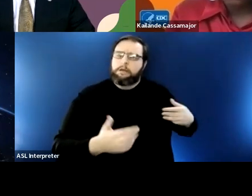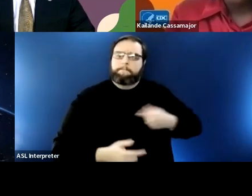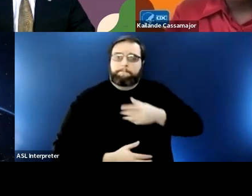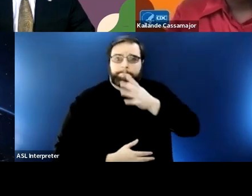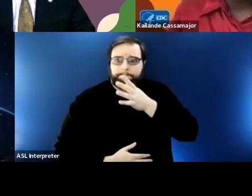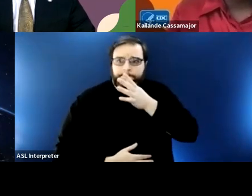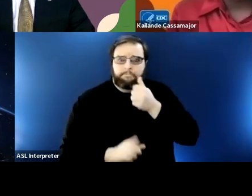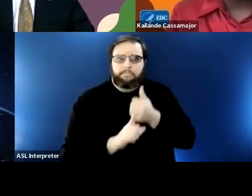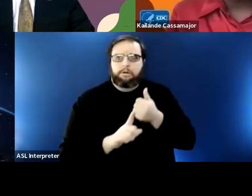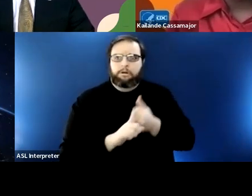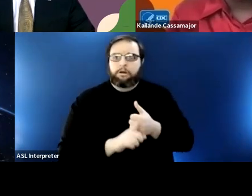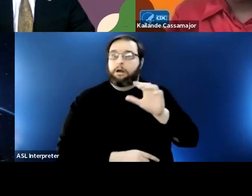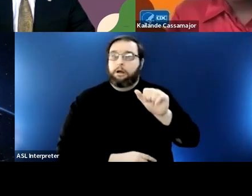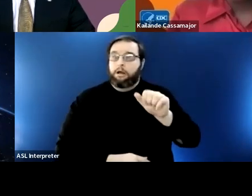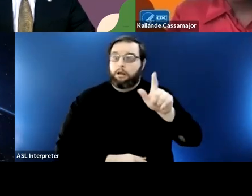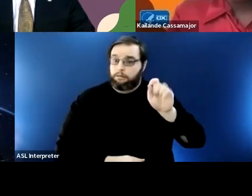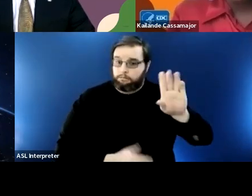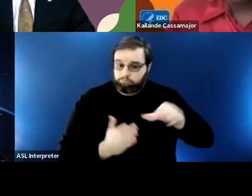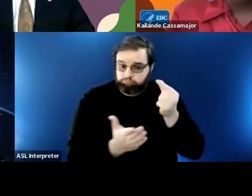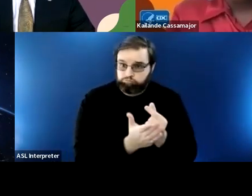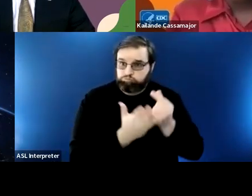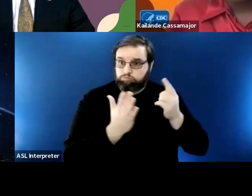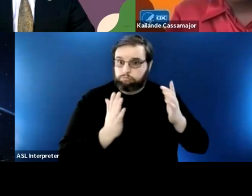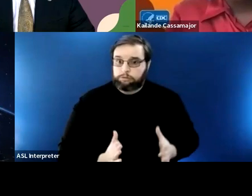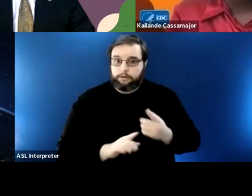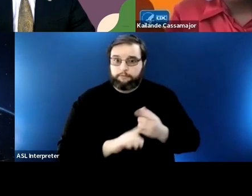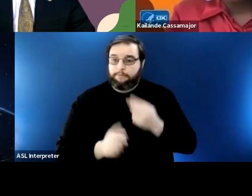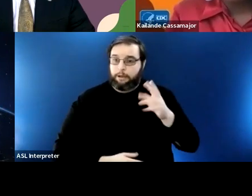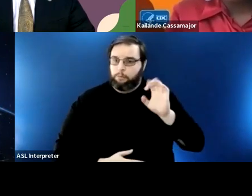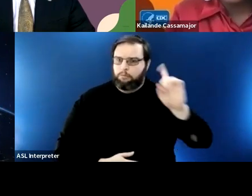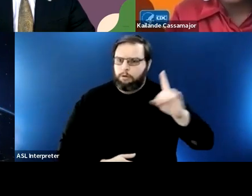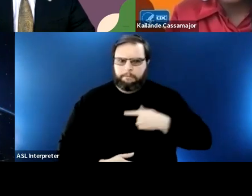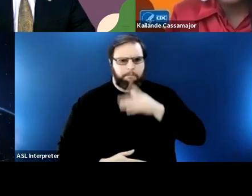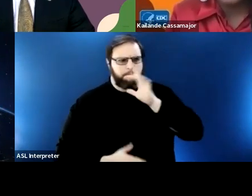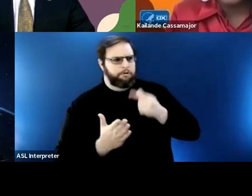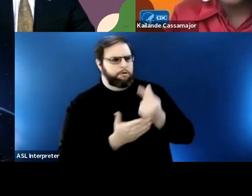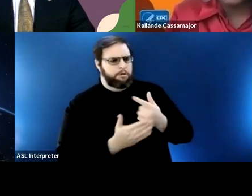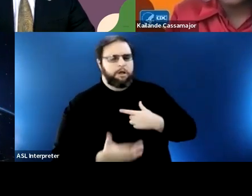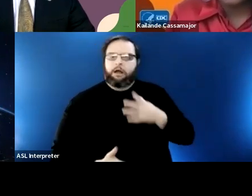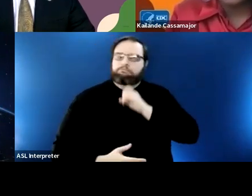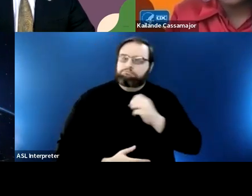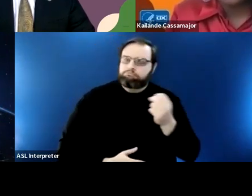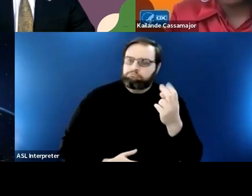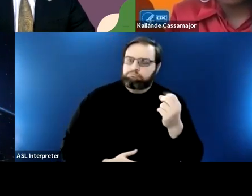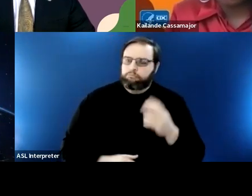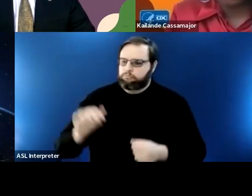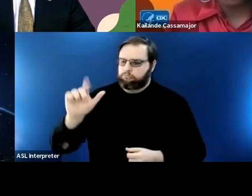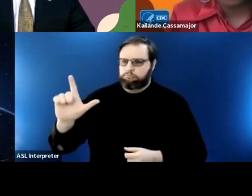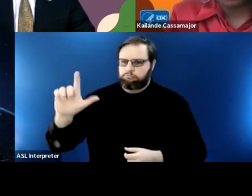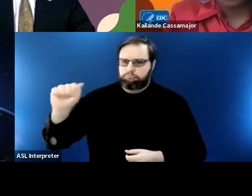was an alum of Howard University. And when we were 12 years old, we moved from Los Angeles